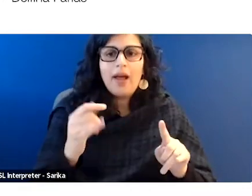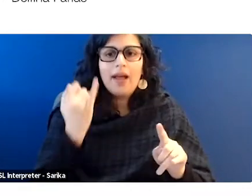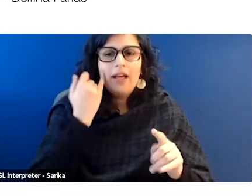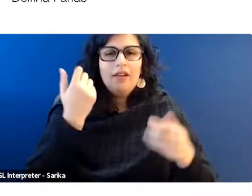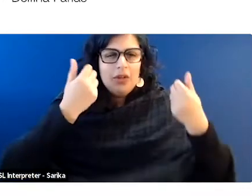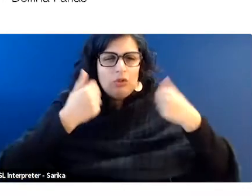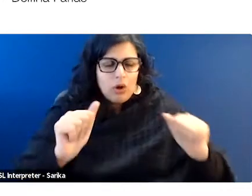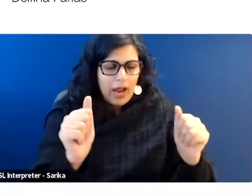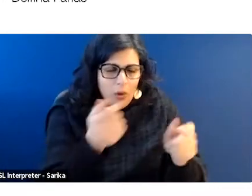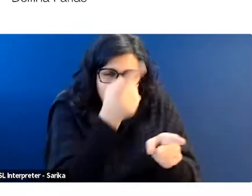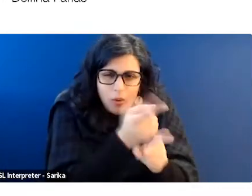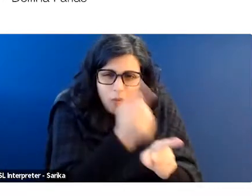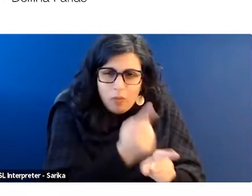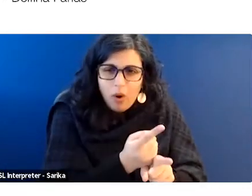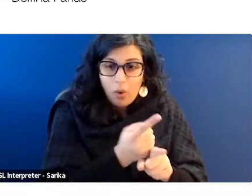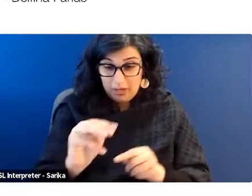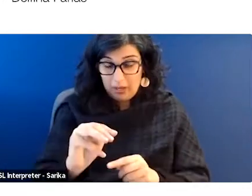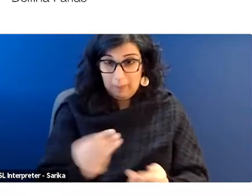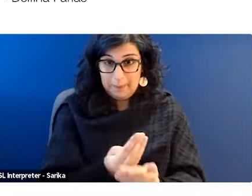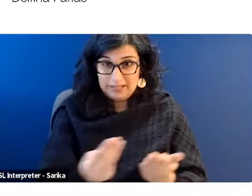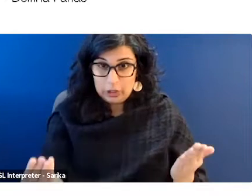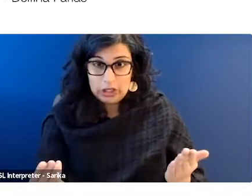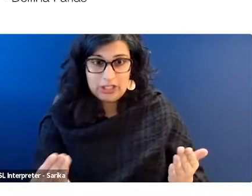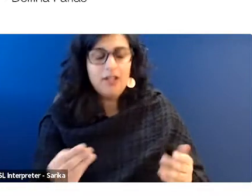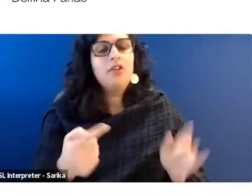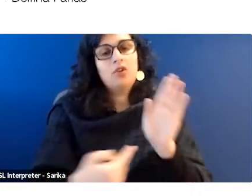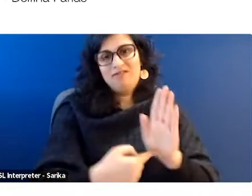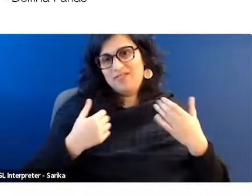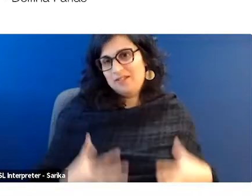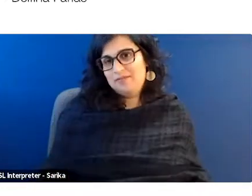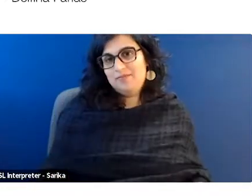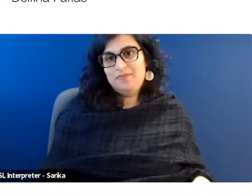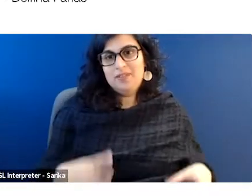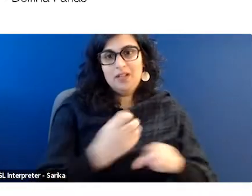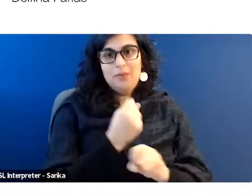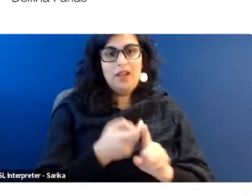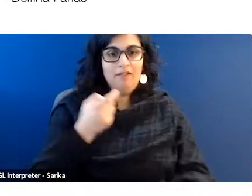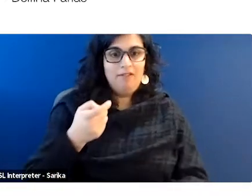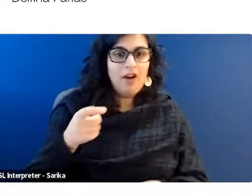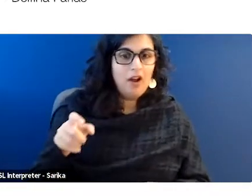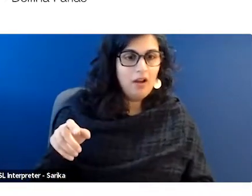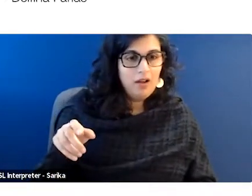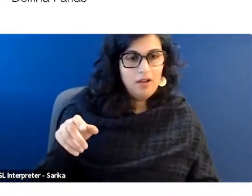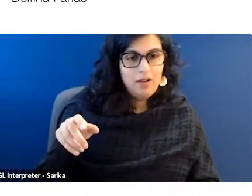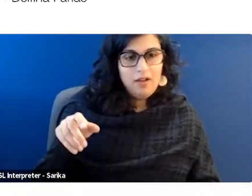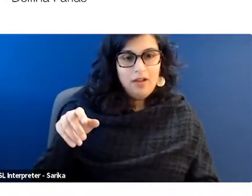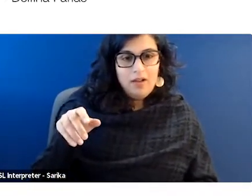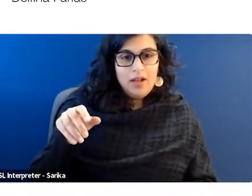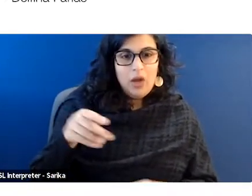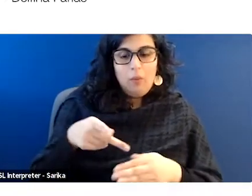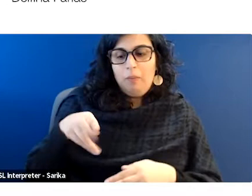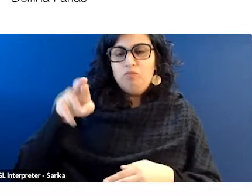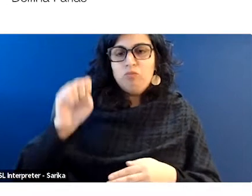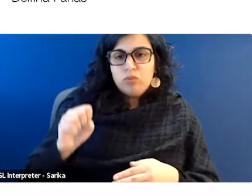right materials, this jacket was made thanks to fab scrap with pre-consumer waste, and then